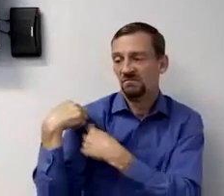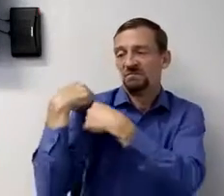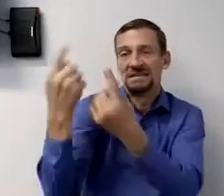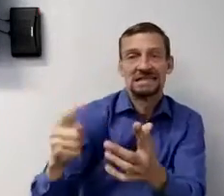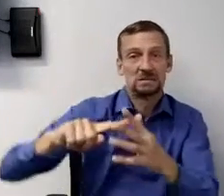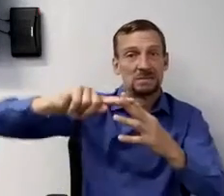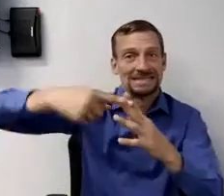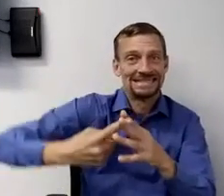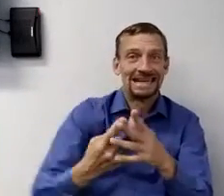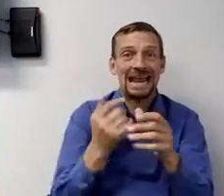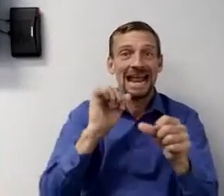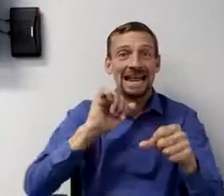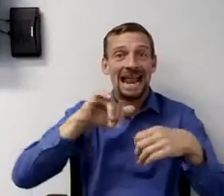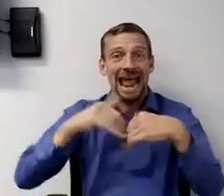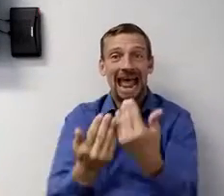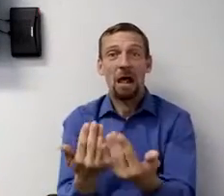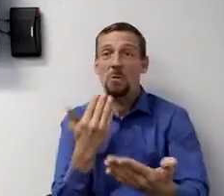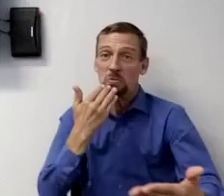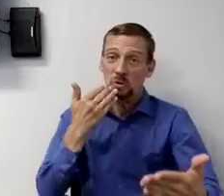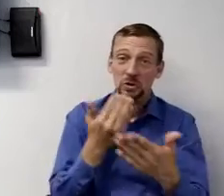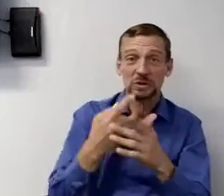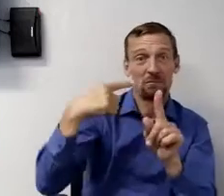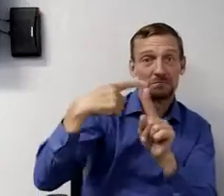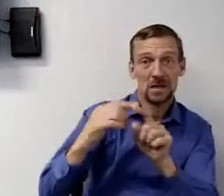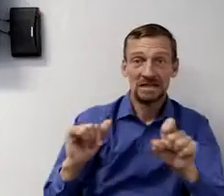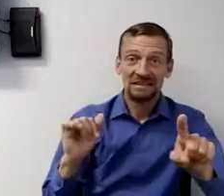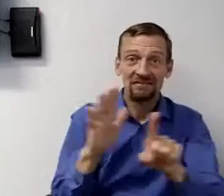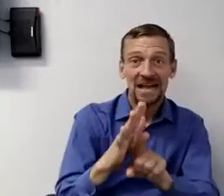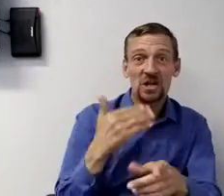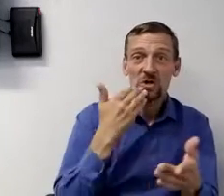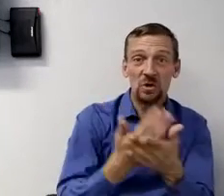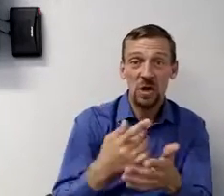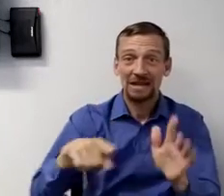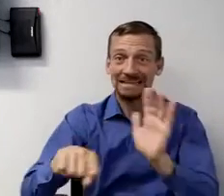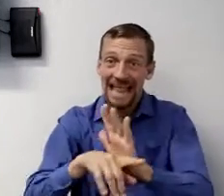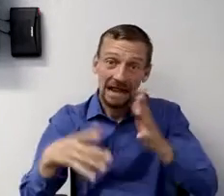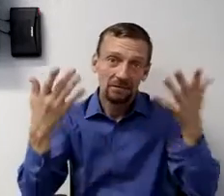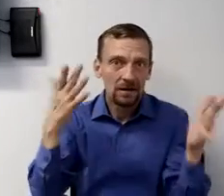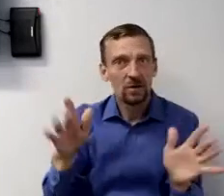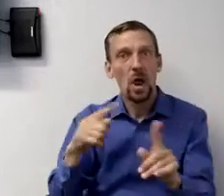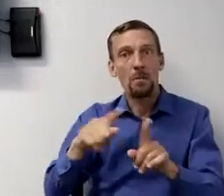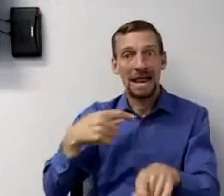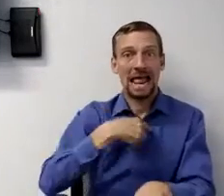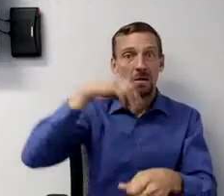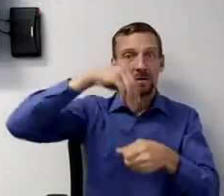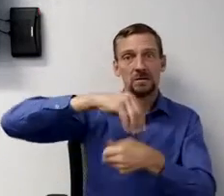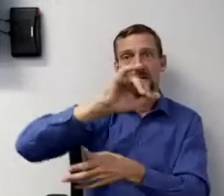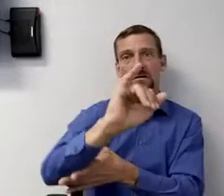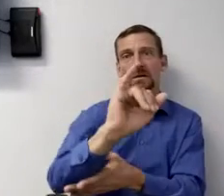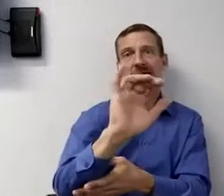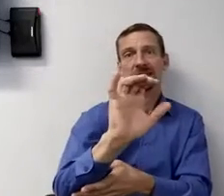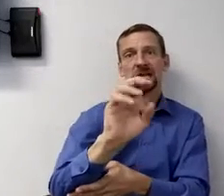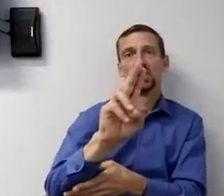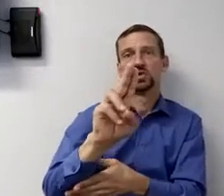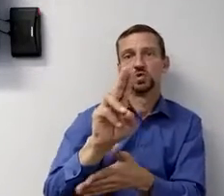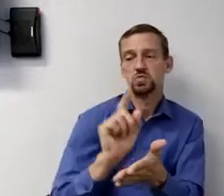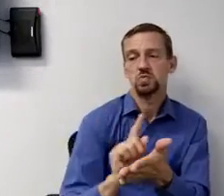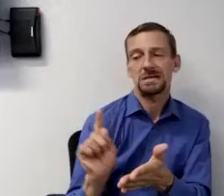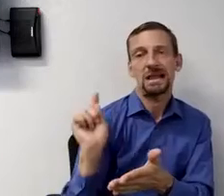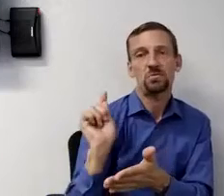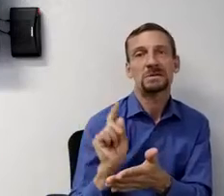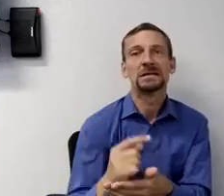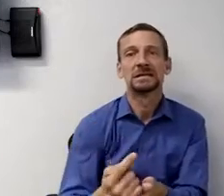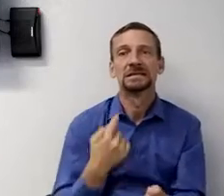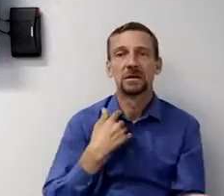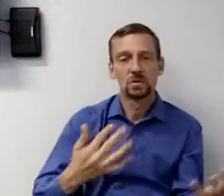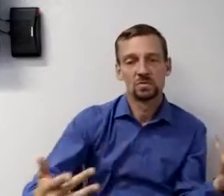the effectiveness of that care. You know, now I was up on the ICU earlier this week, rounding on the staff